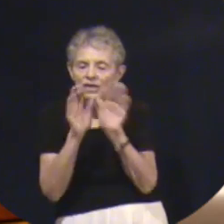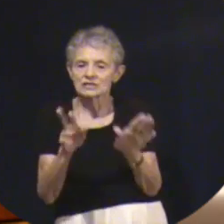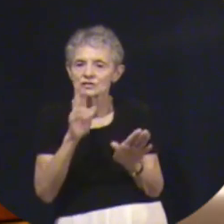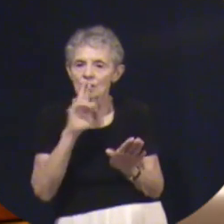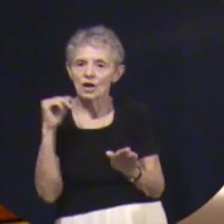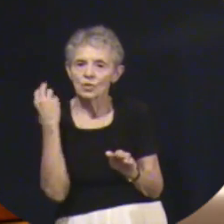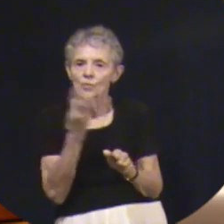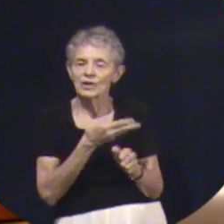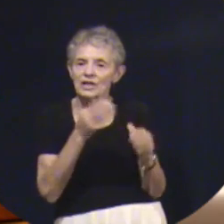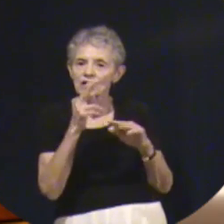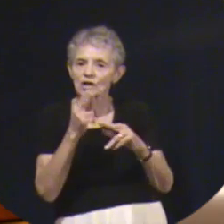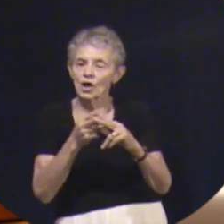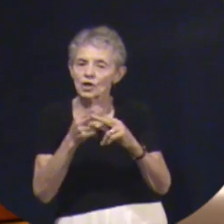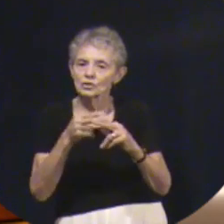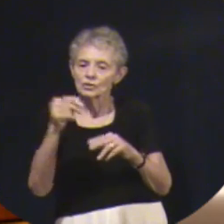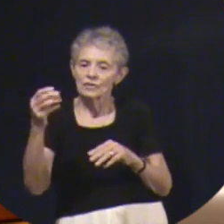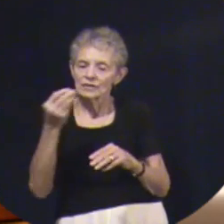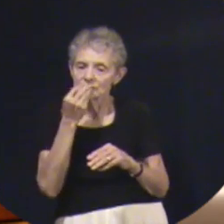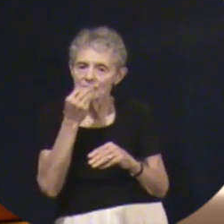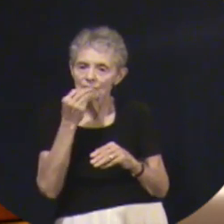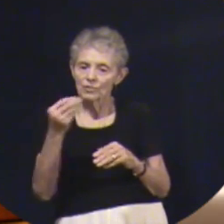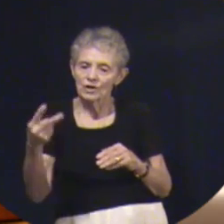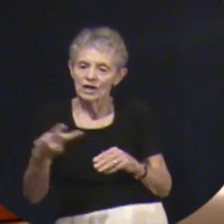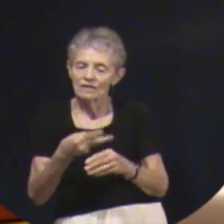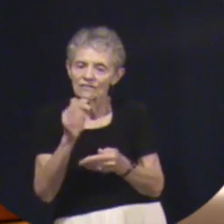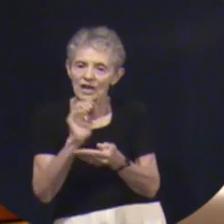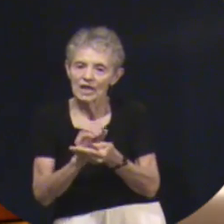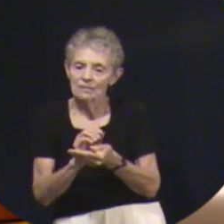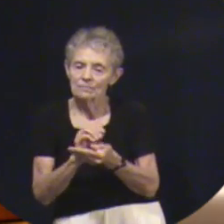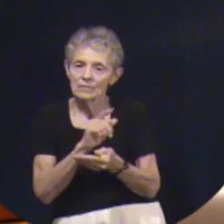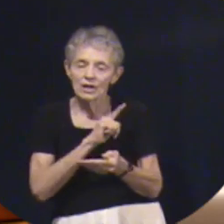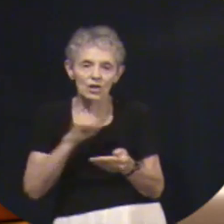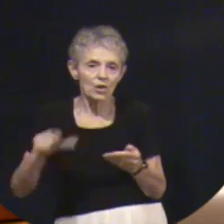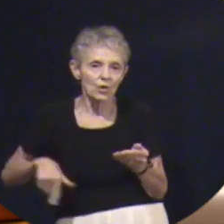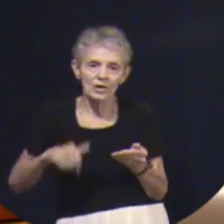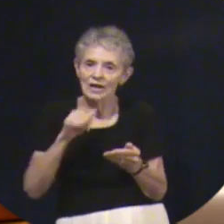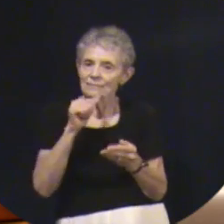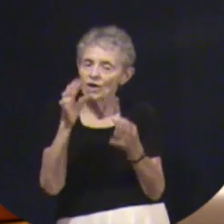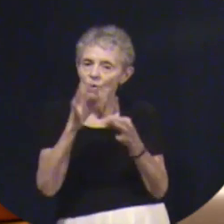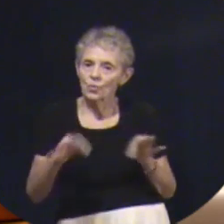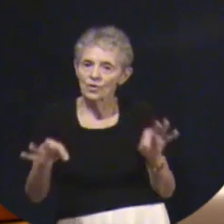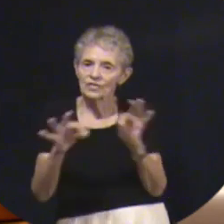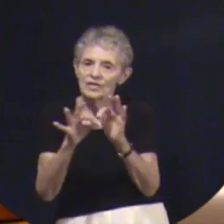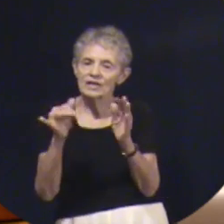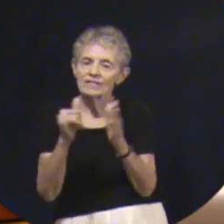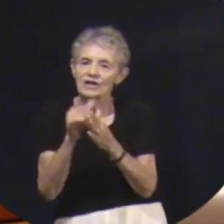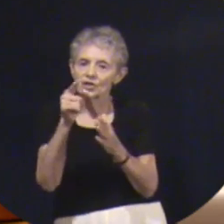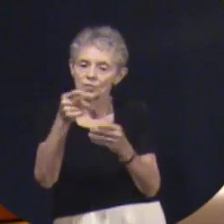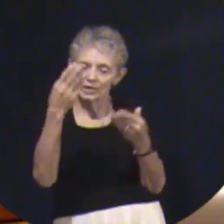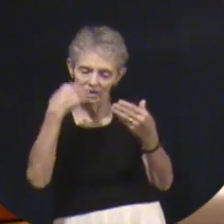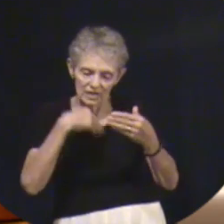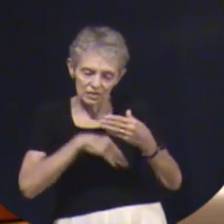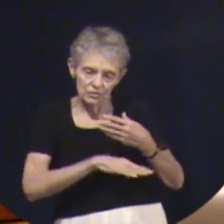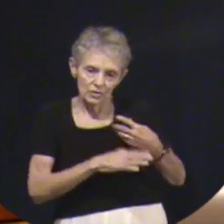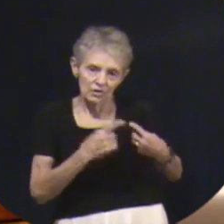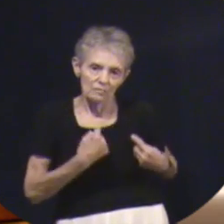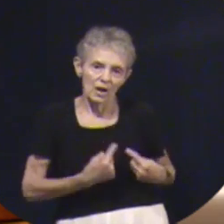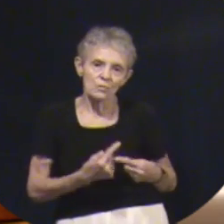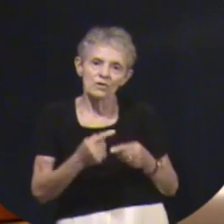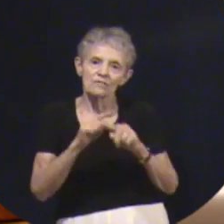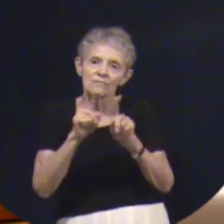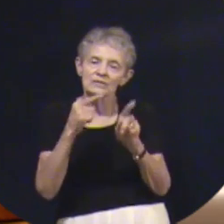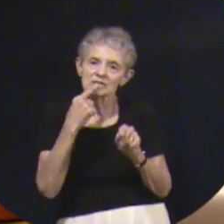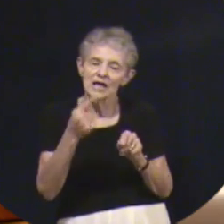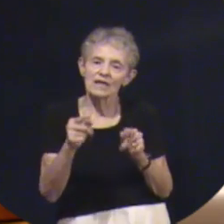the Lamb. Lord, I am not worthy that you should enter under my roof, but only say the word, and my